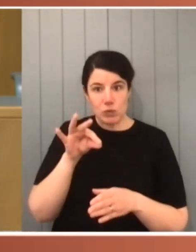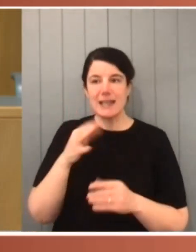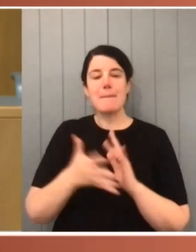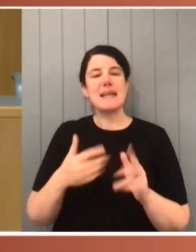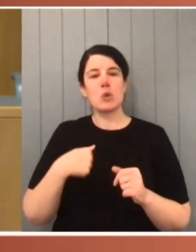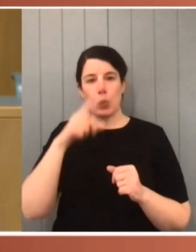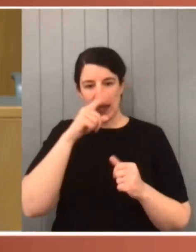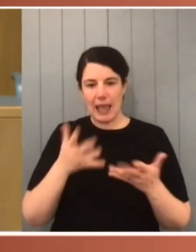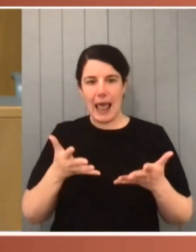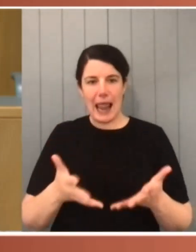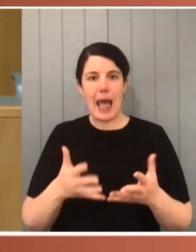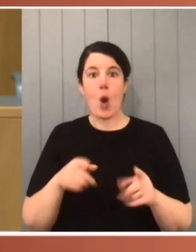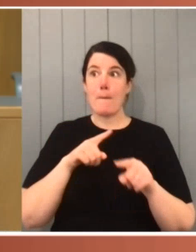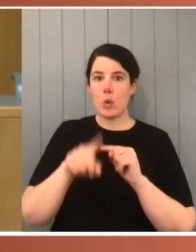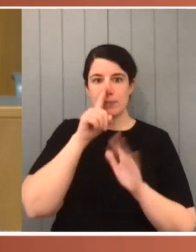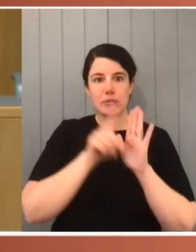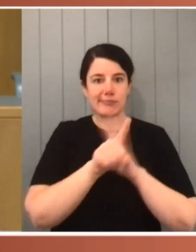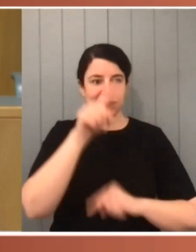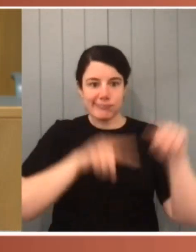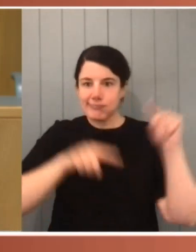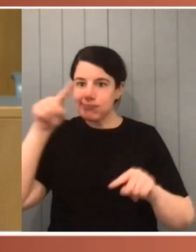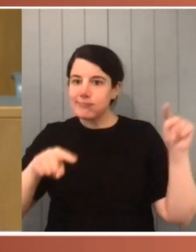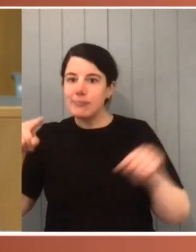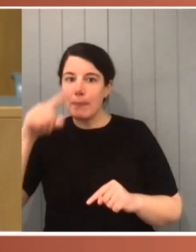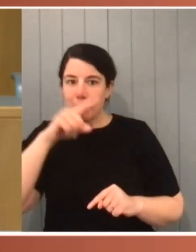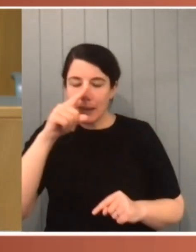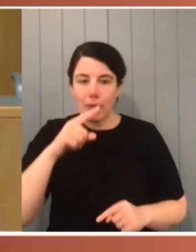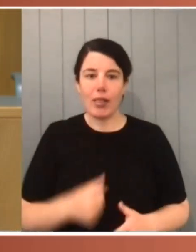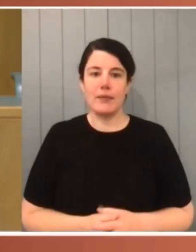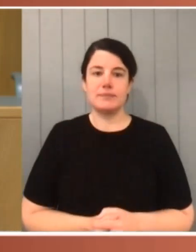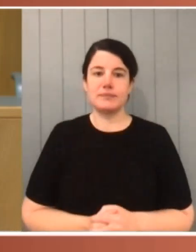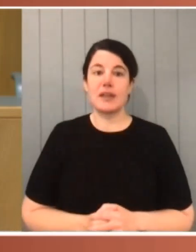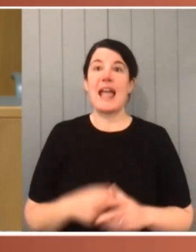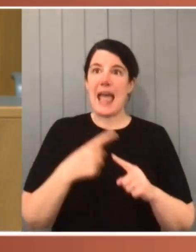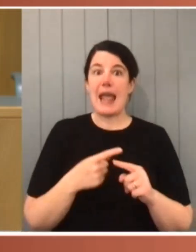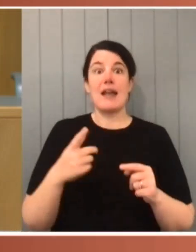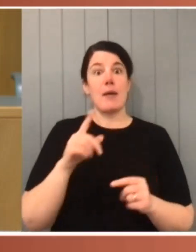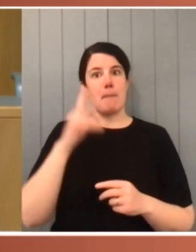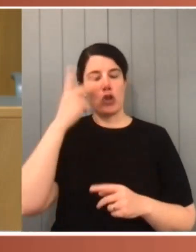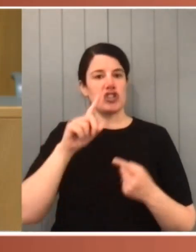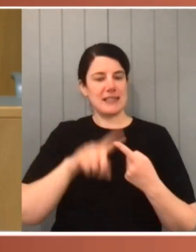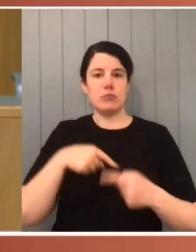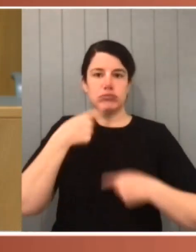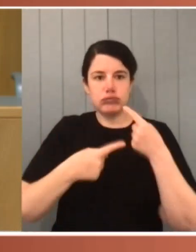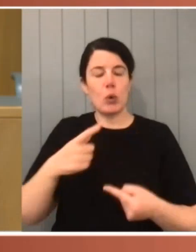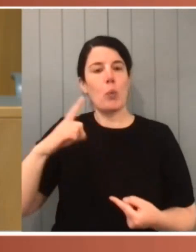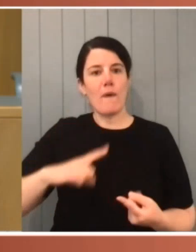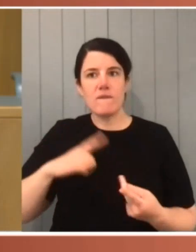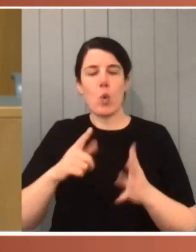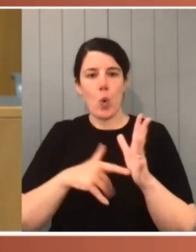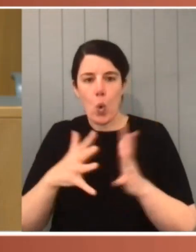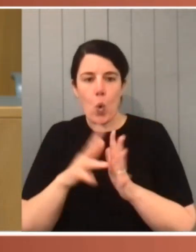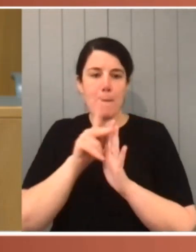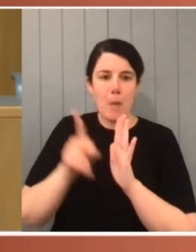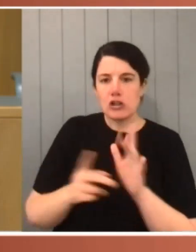function and to ensure that the system filters out non-public reasons. This is why voting should be compulsory. So